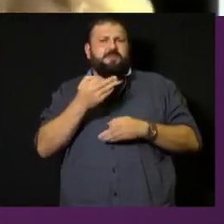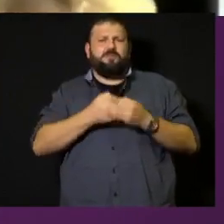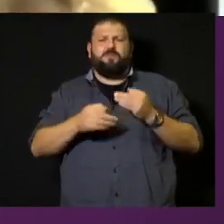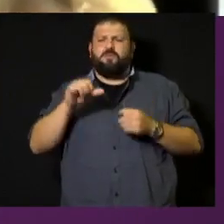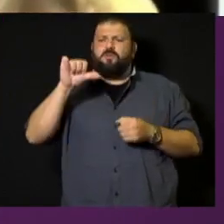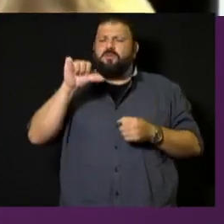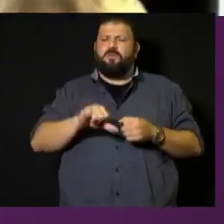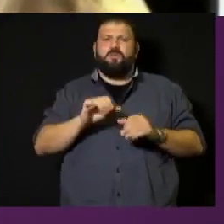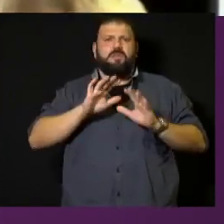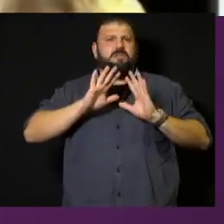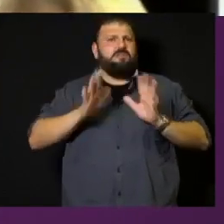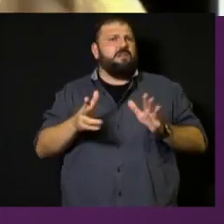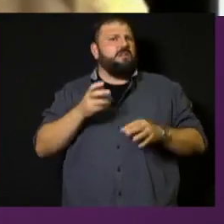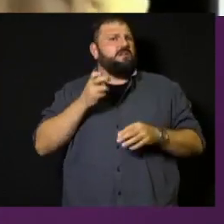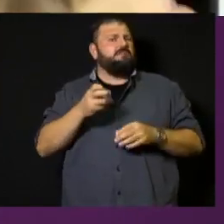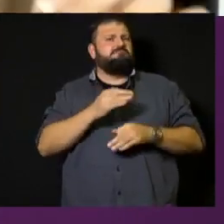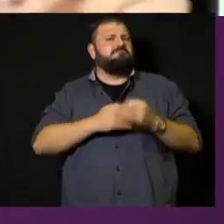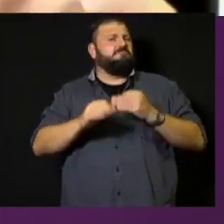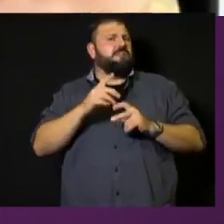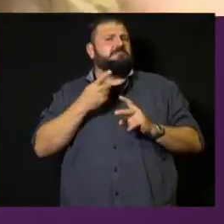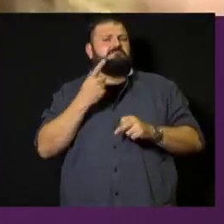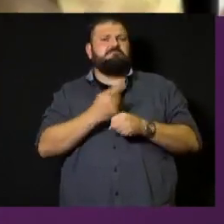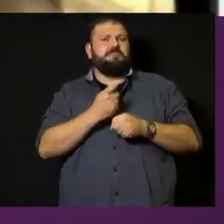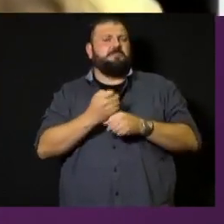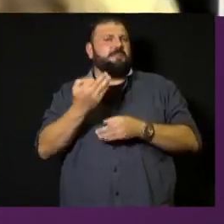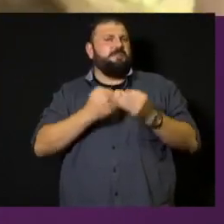for us, is like that.